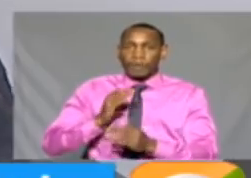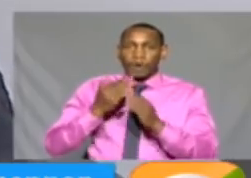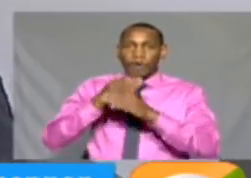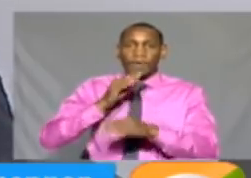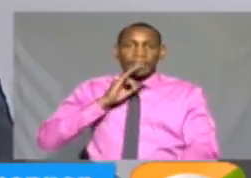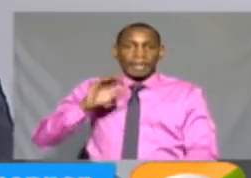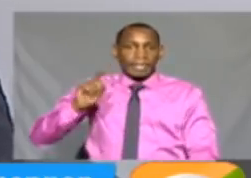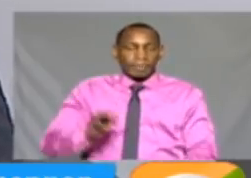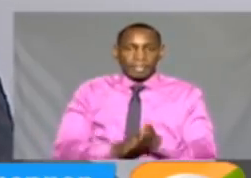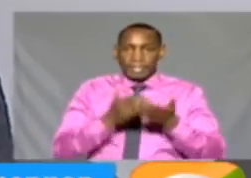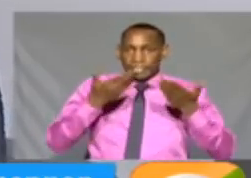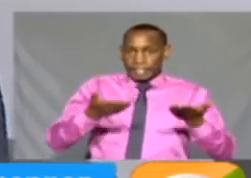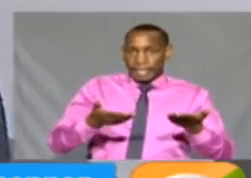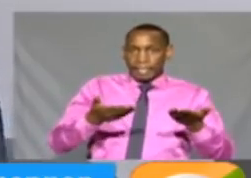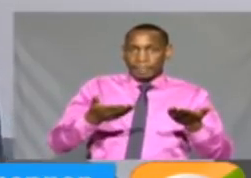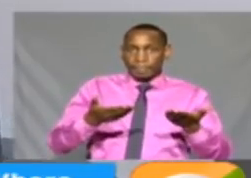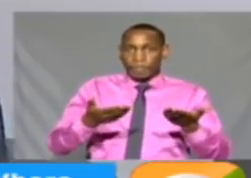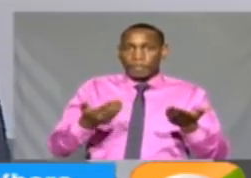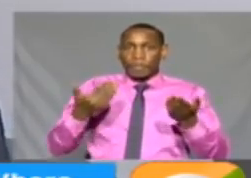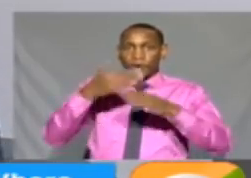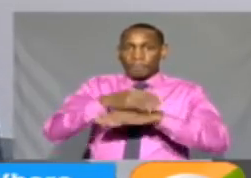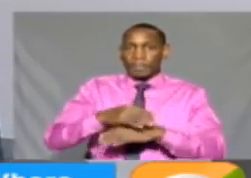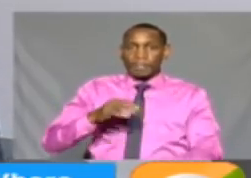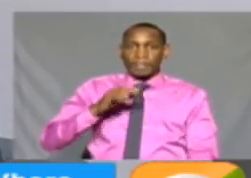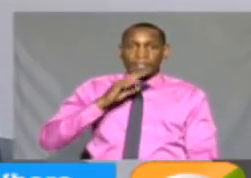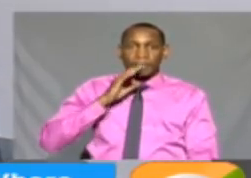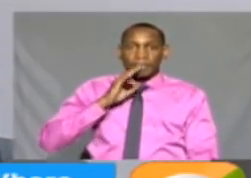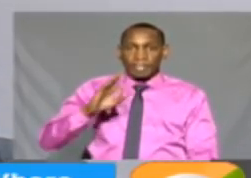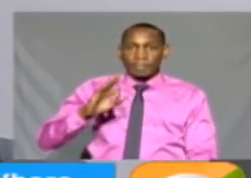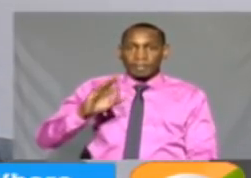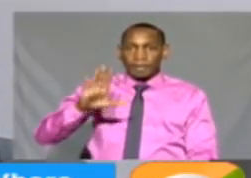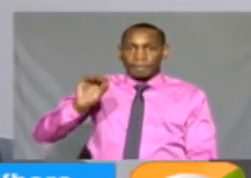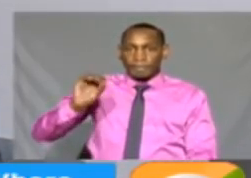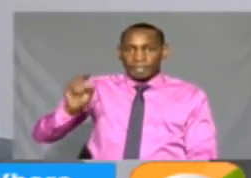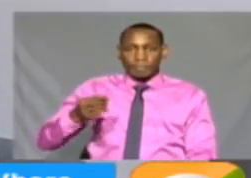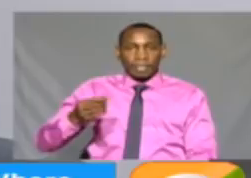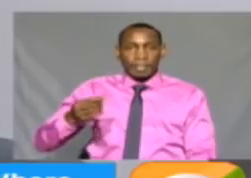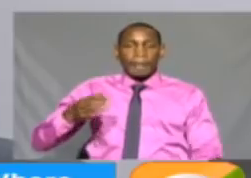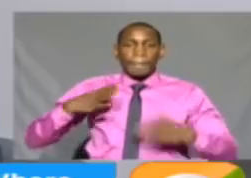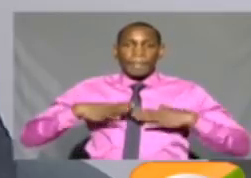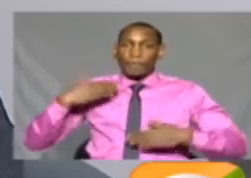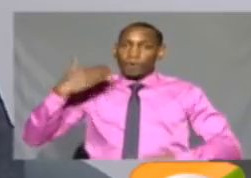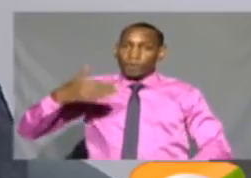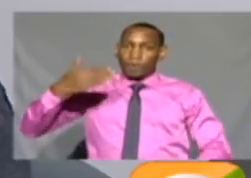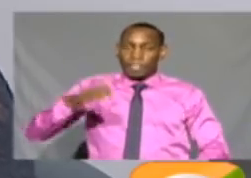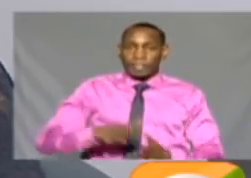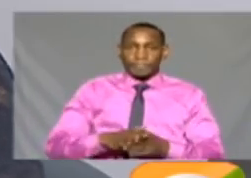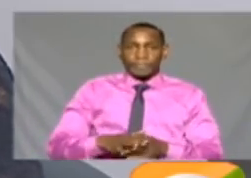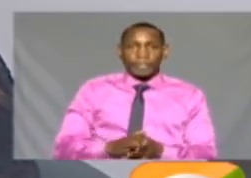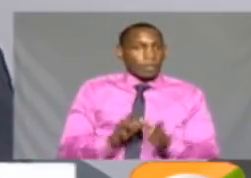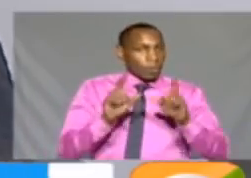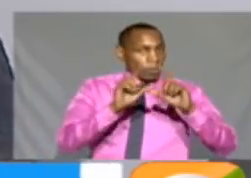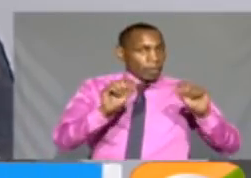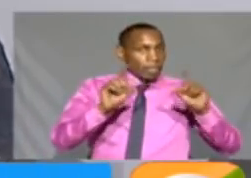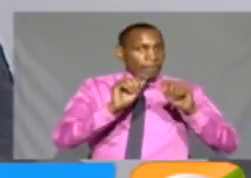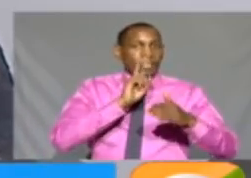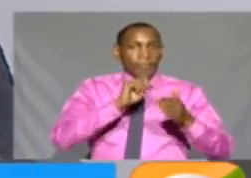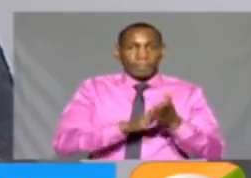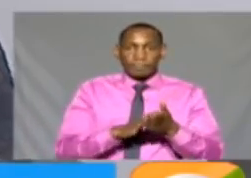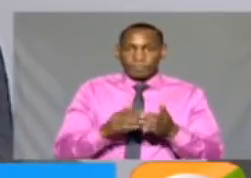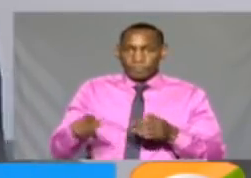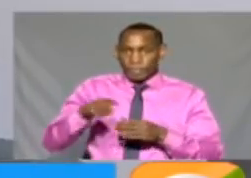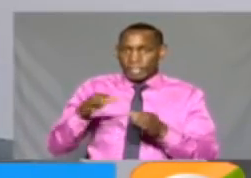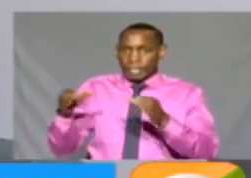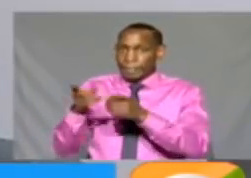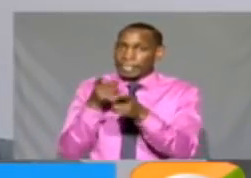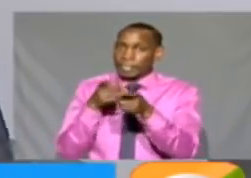day. Right now, they're serving upwards of 350,000 people per day. Now, they started to say, okay, we're a limited company.